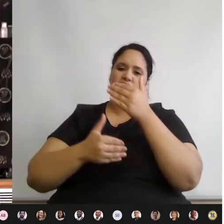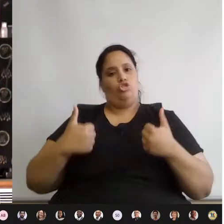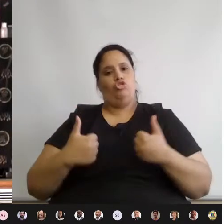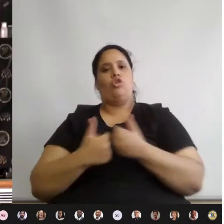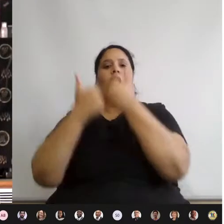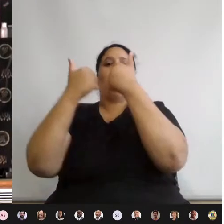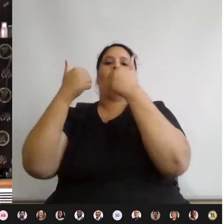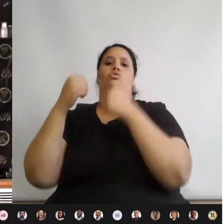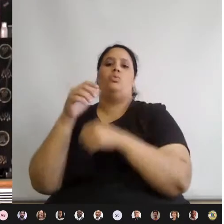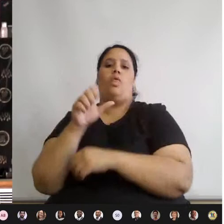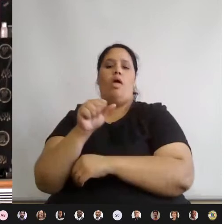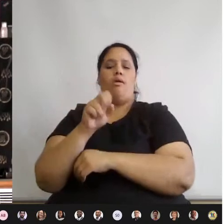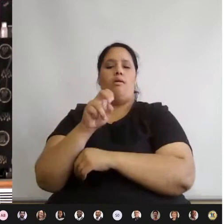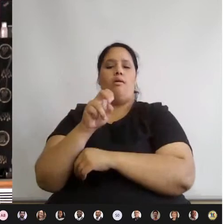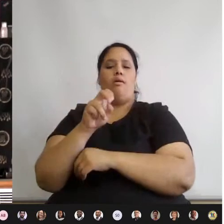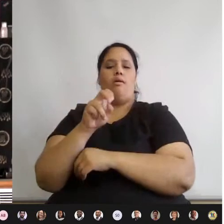ANC.